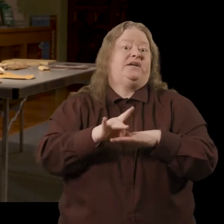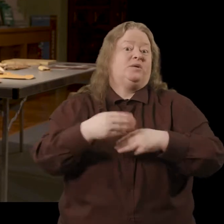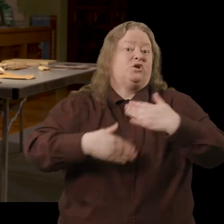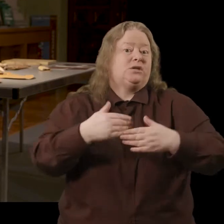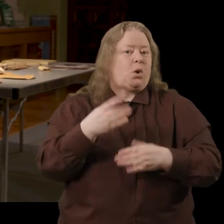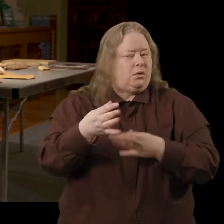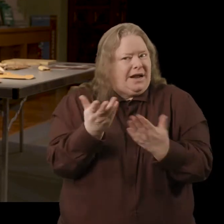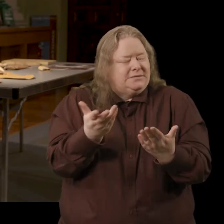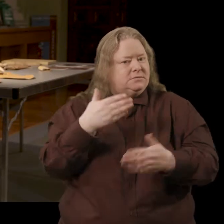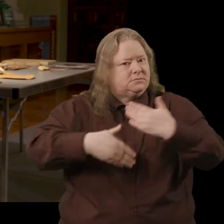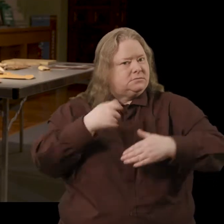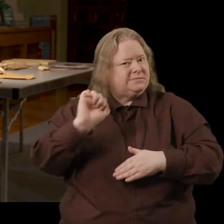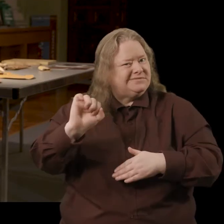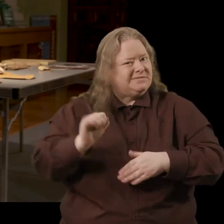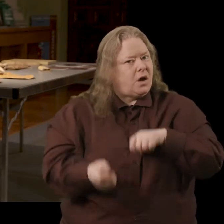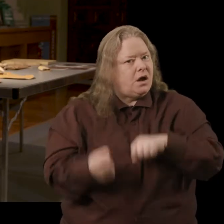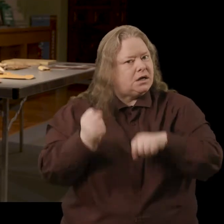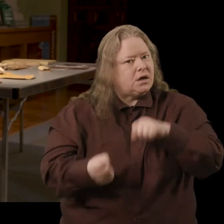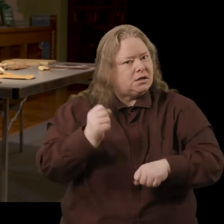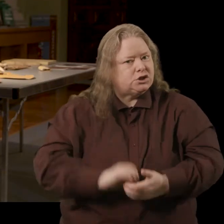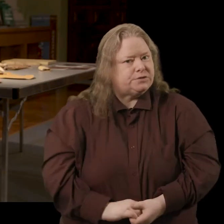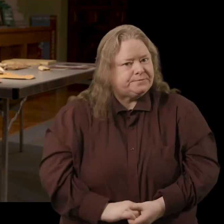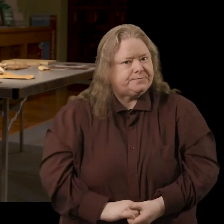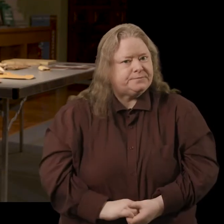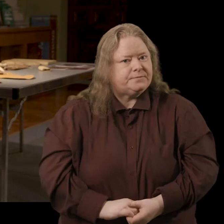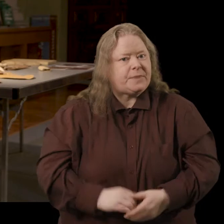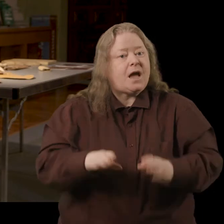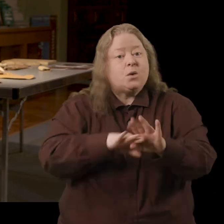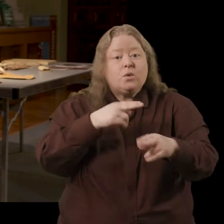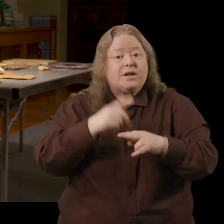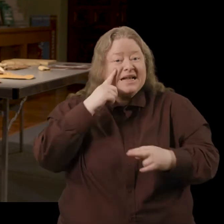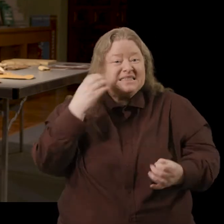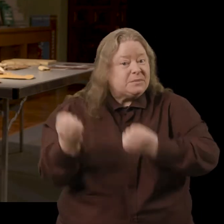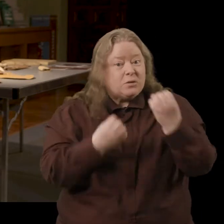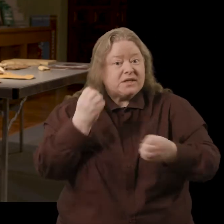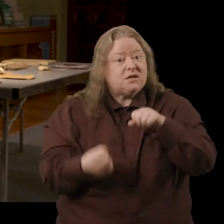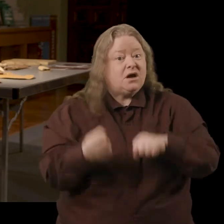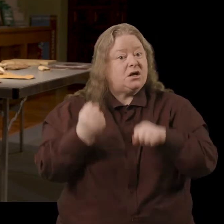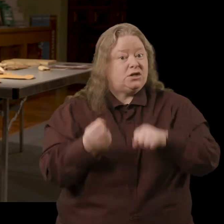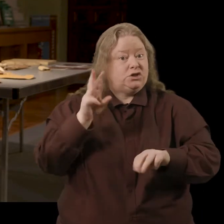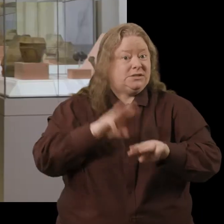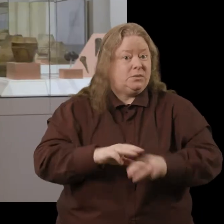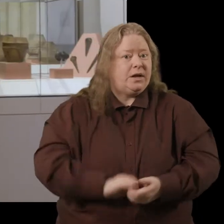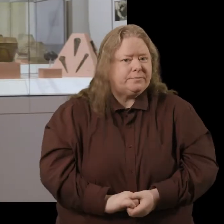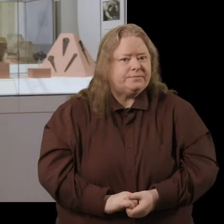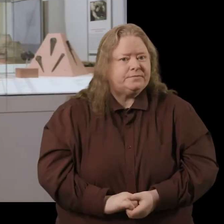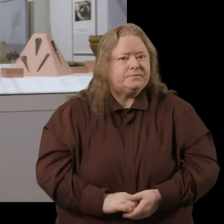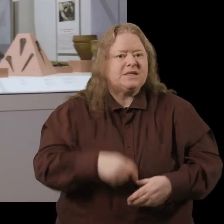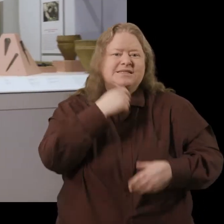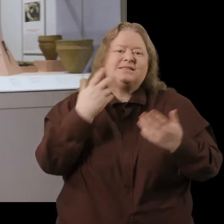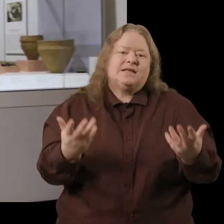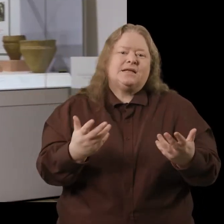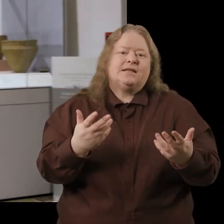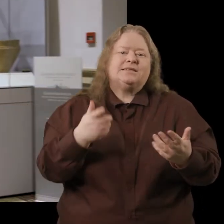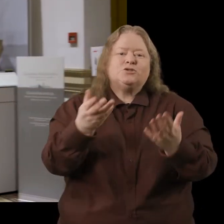that is going on within archaeology and within experimental archaeology as well. As I say, it's the